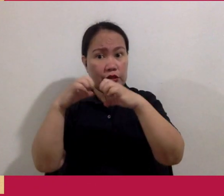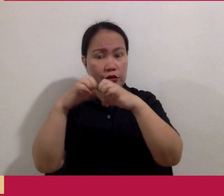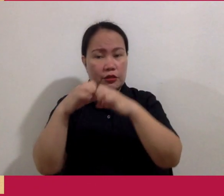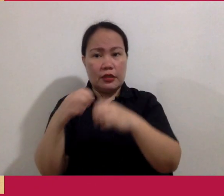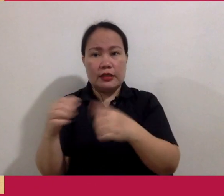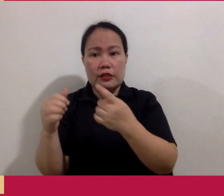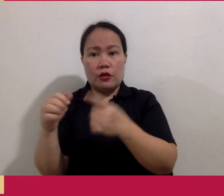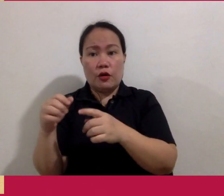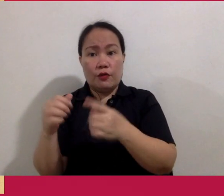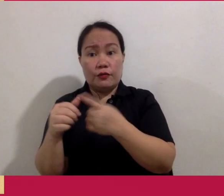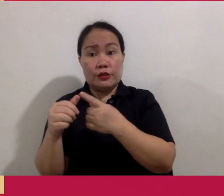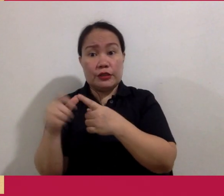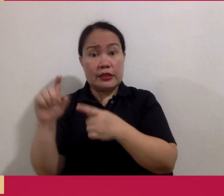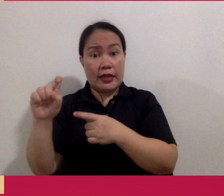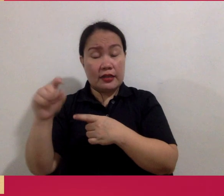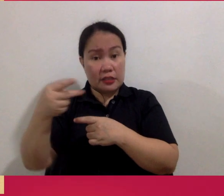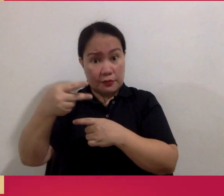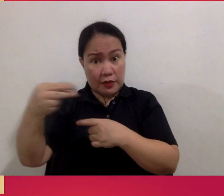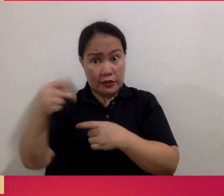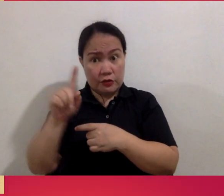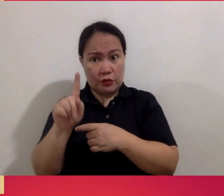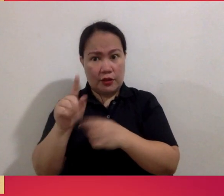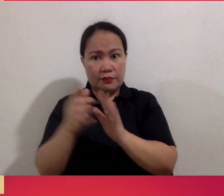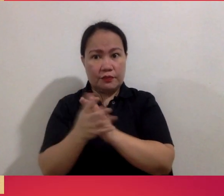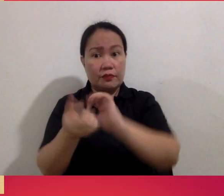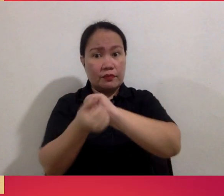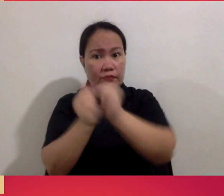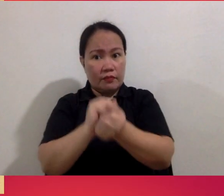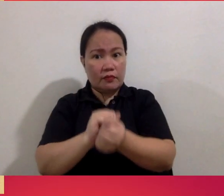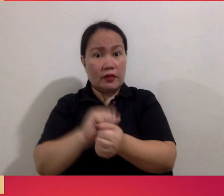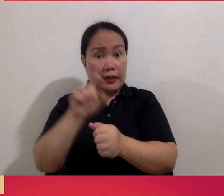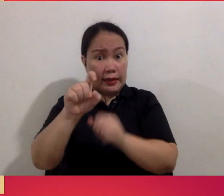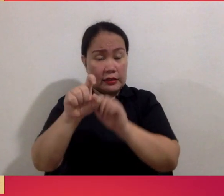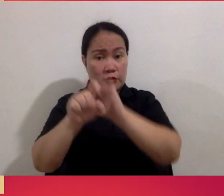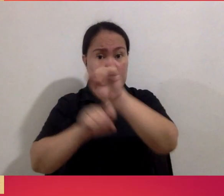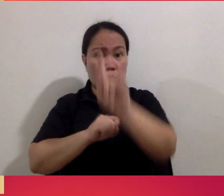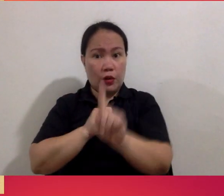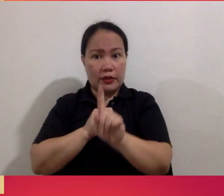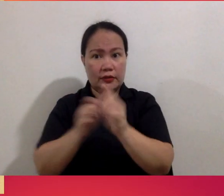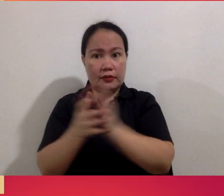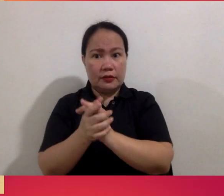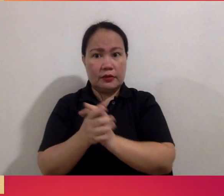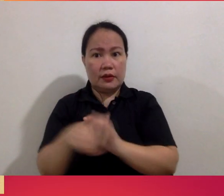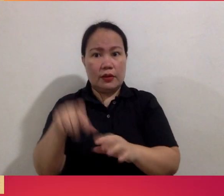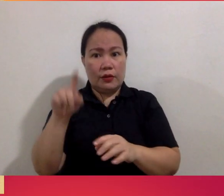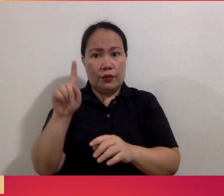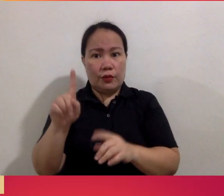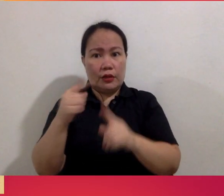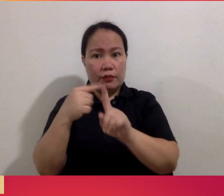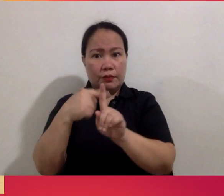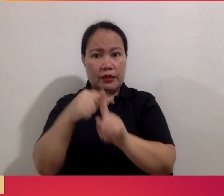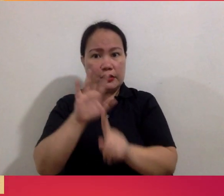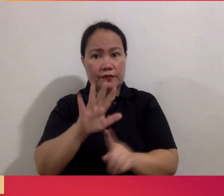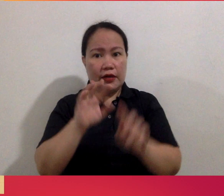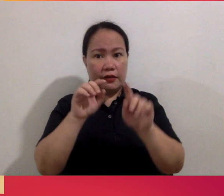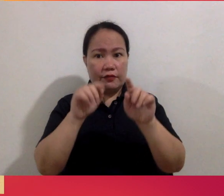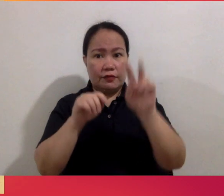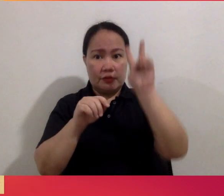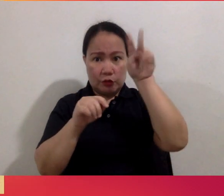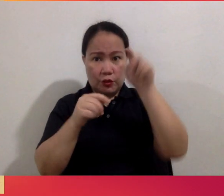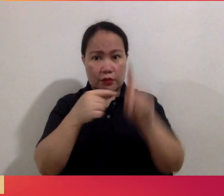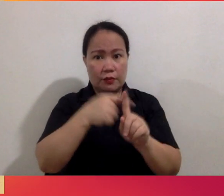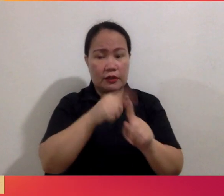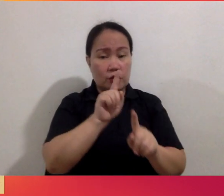equation. Unahin muna natin si positive 1. So, substitute si positive 1 sa original equation, and that is 1 plus 5